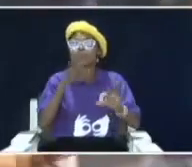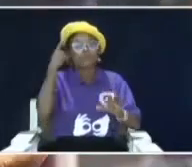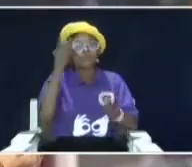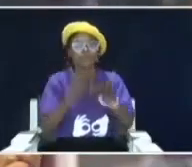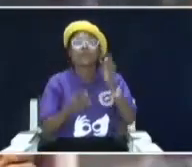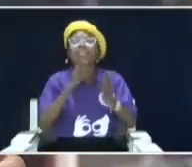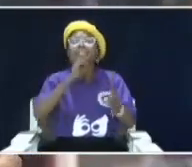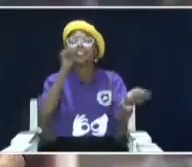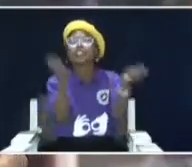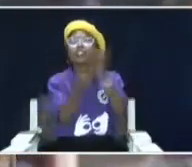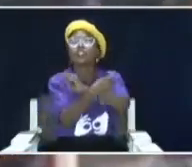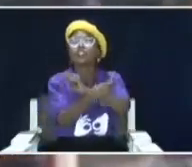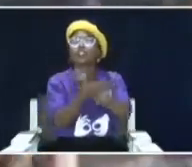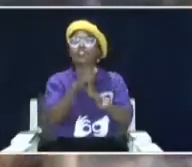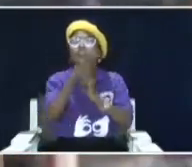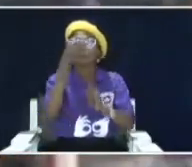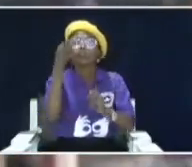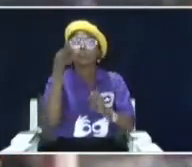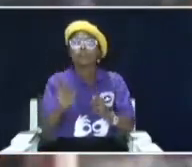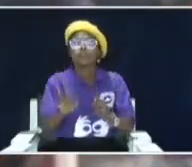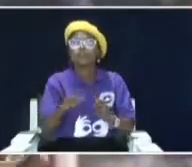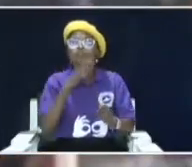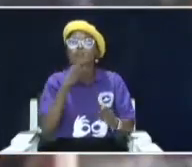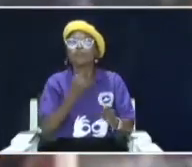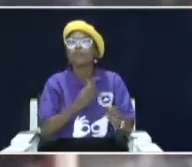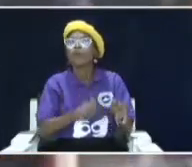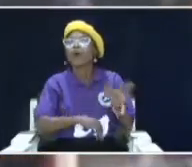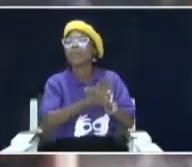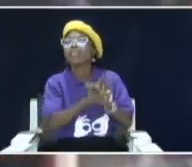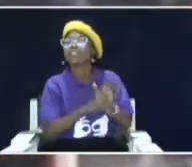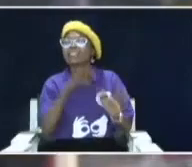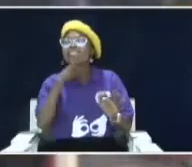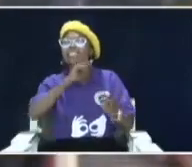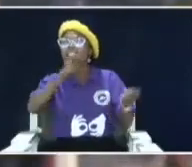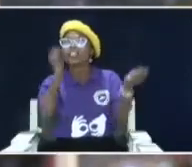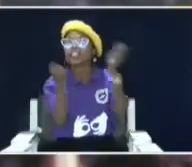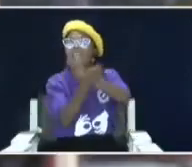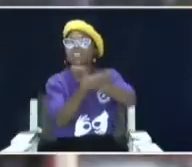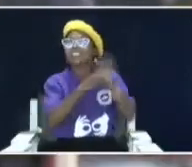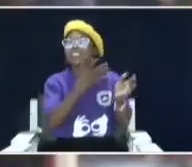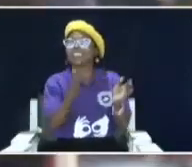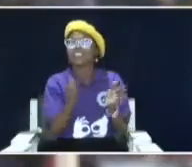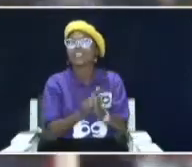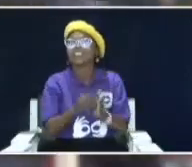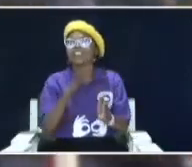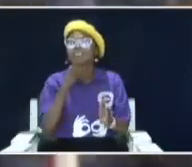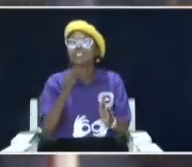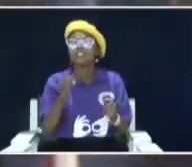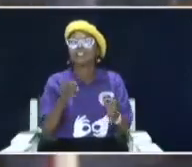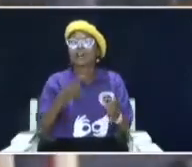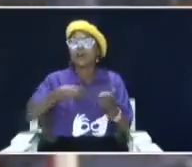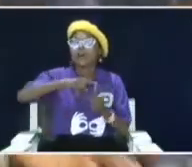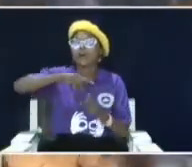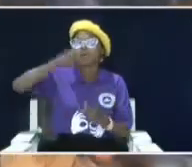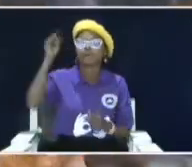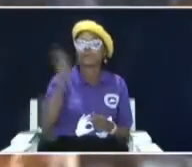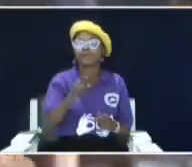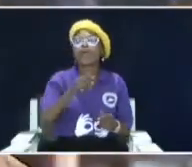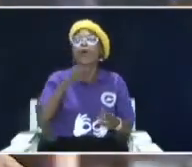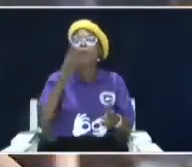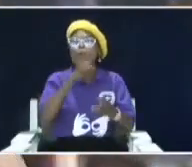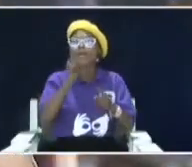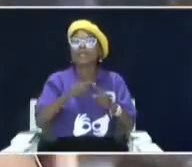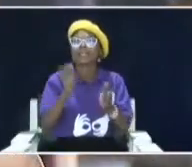your identity. He changes everything about you. And you know what? When that is